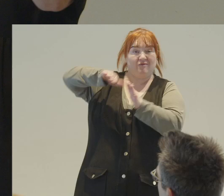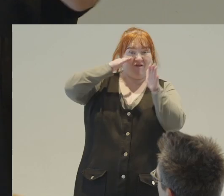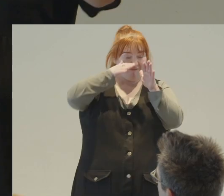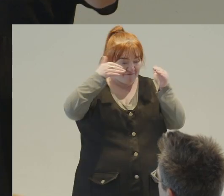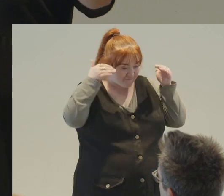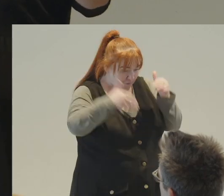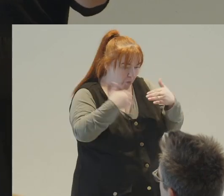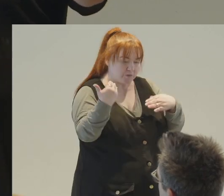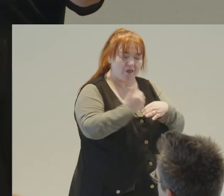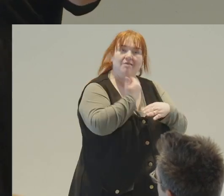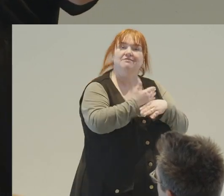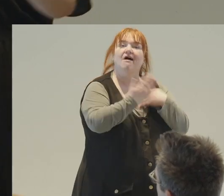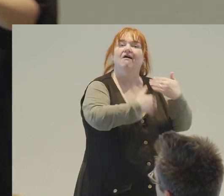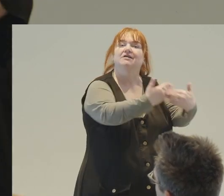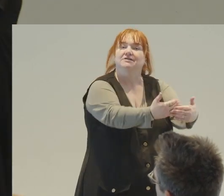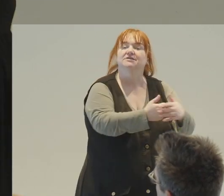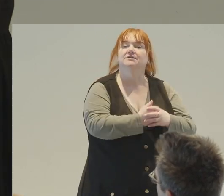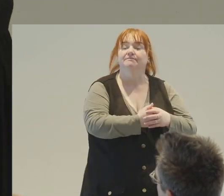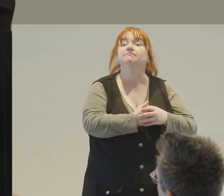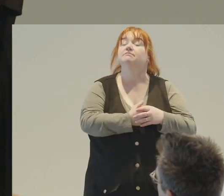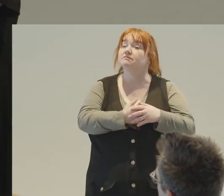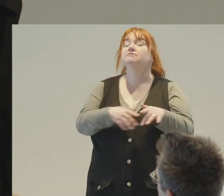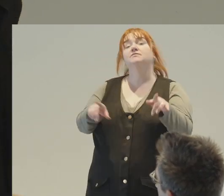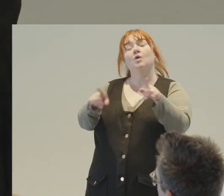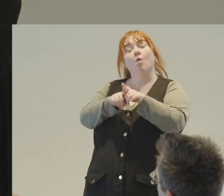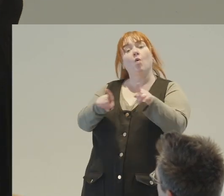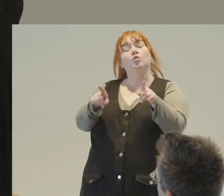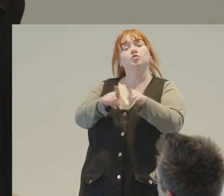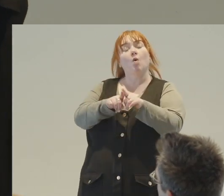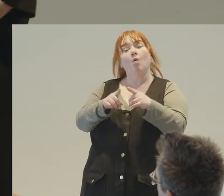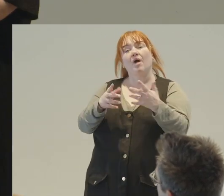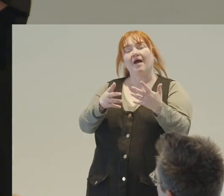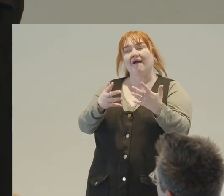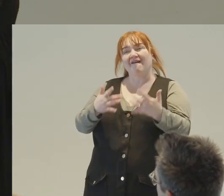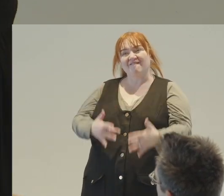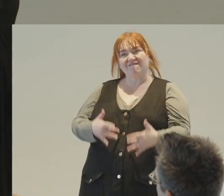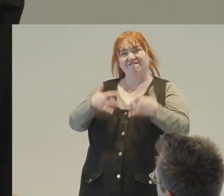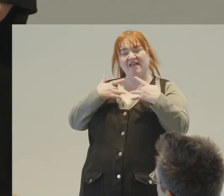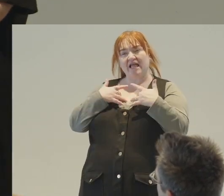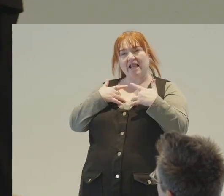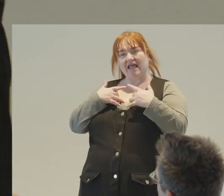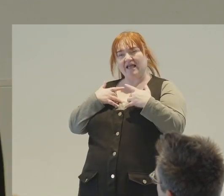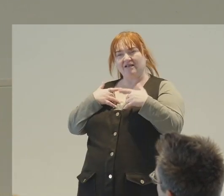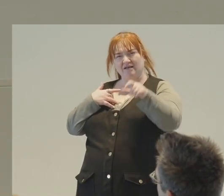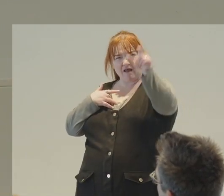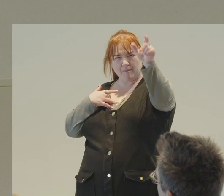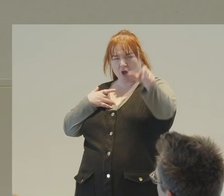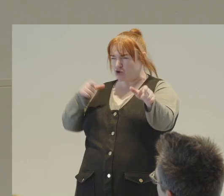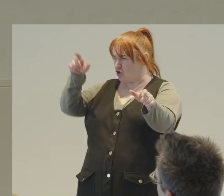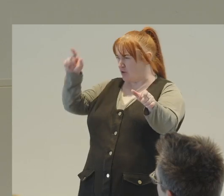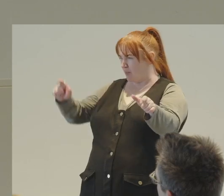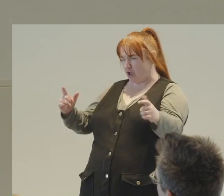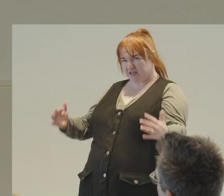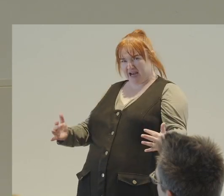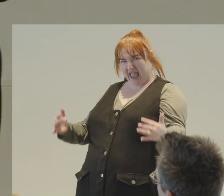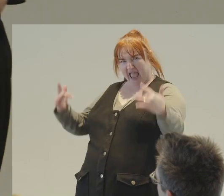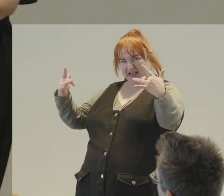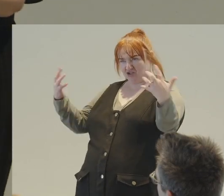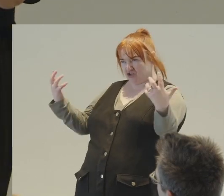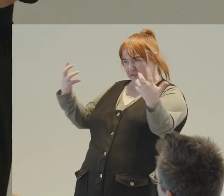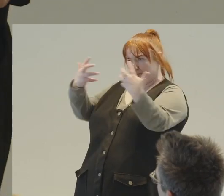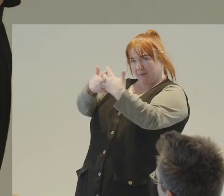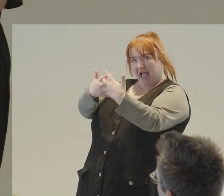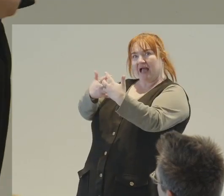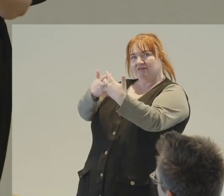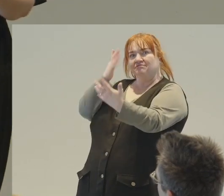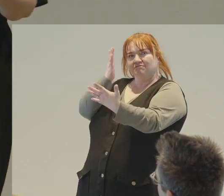about sort of seeing where the energy of someone is and kind of matching that or supporting that or holding